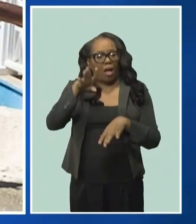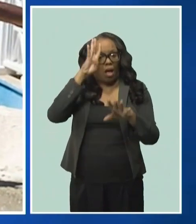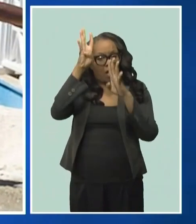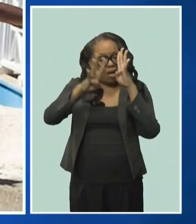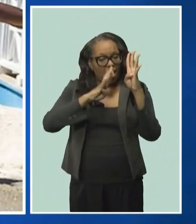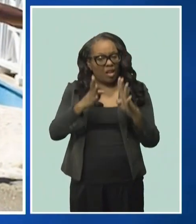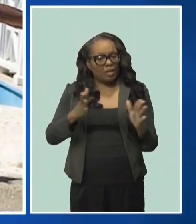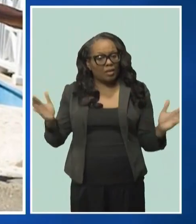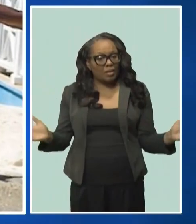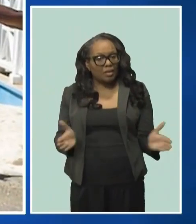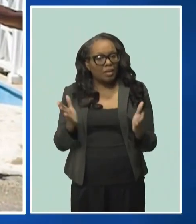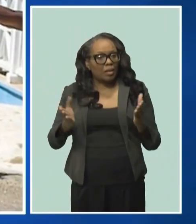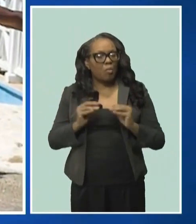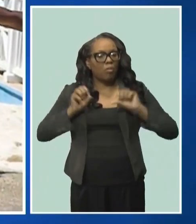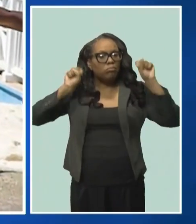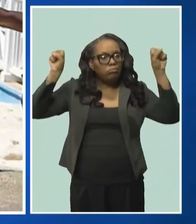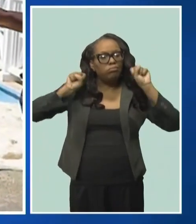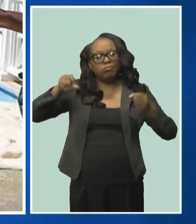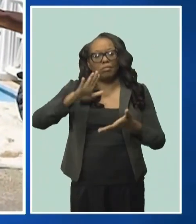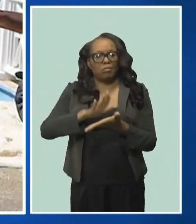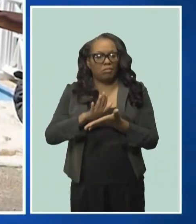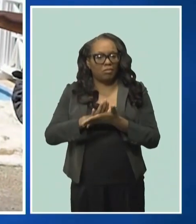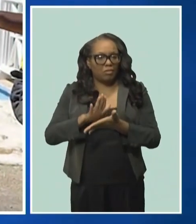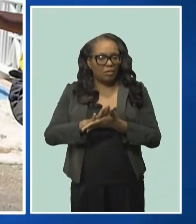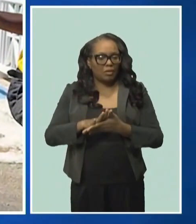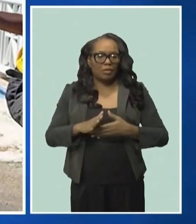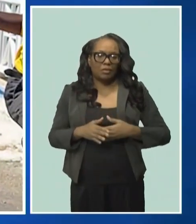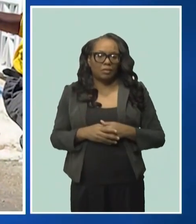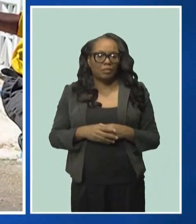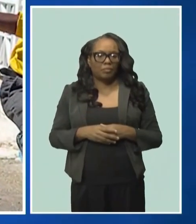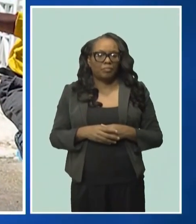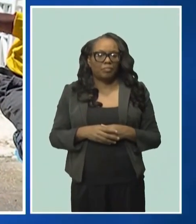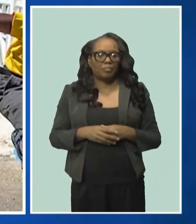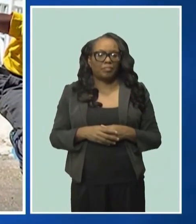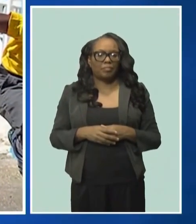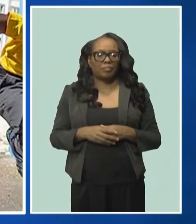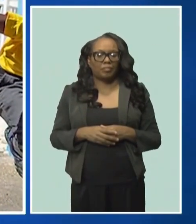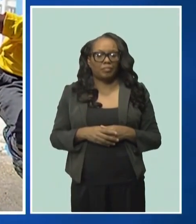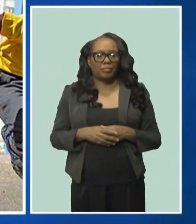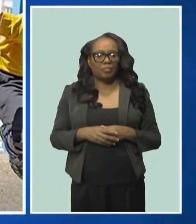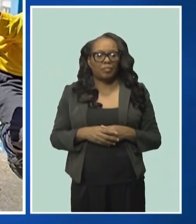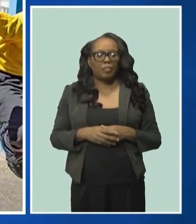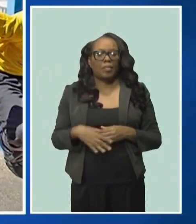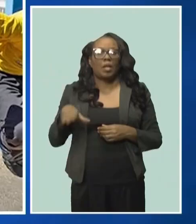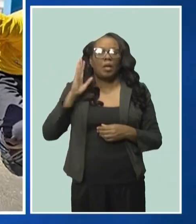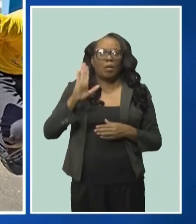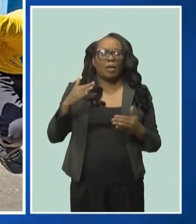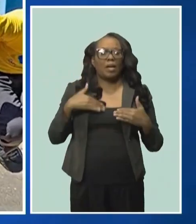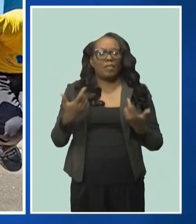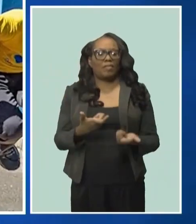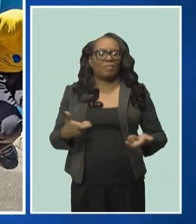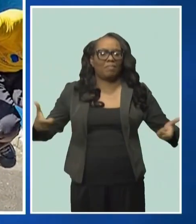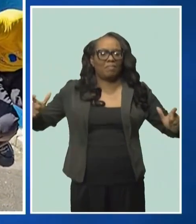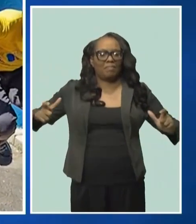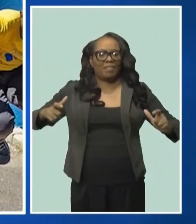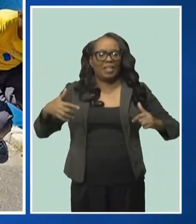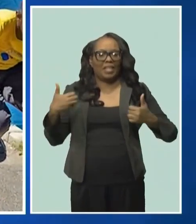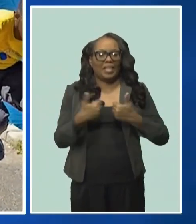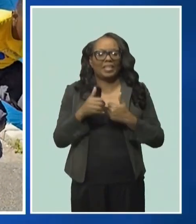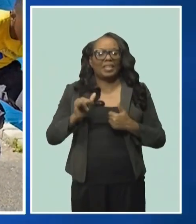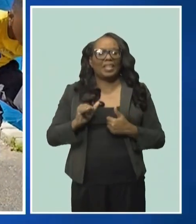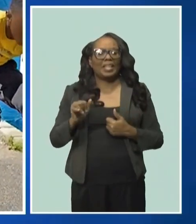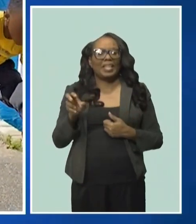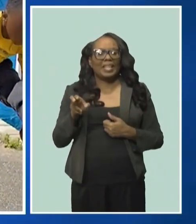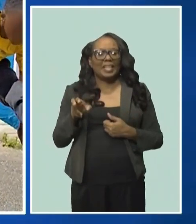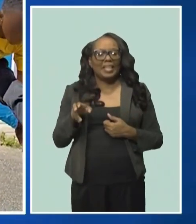to encourage physical activity in schools. Through the project, life-sized versions of children's games such as snakes